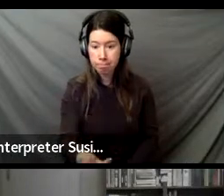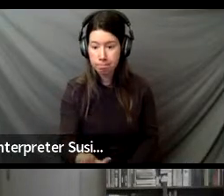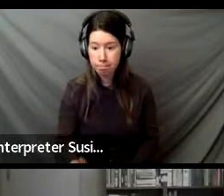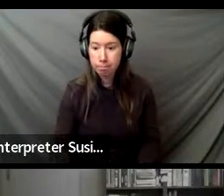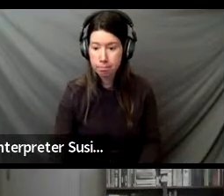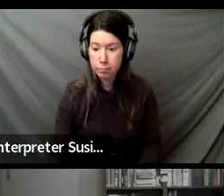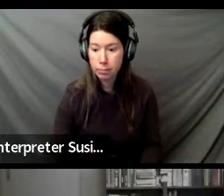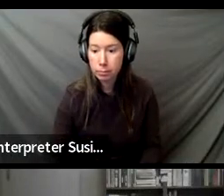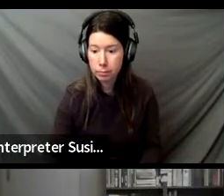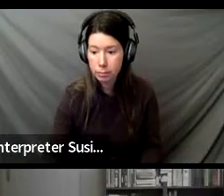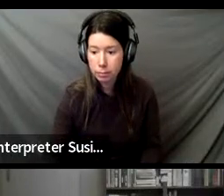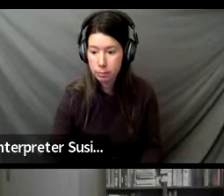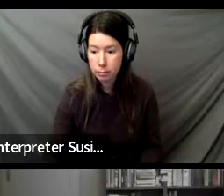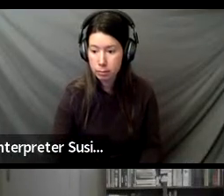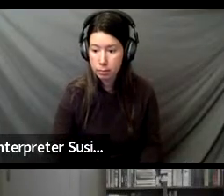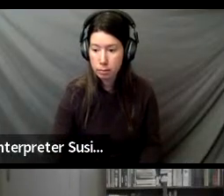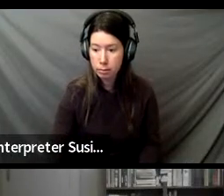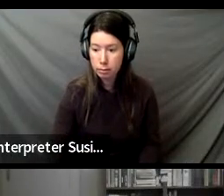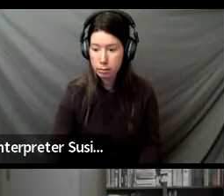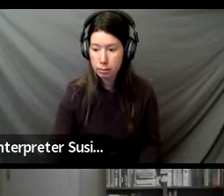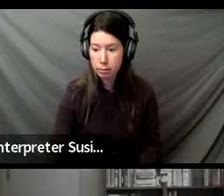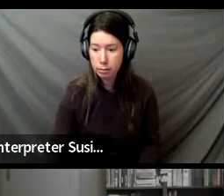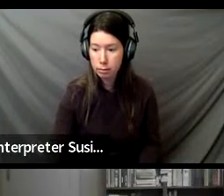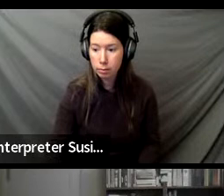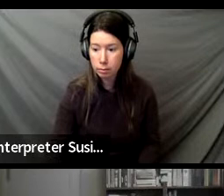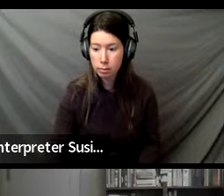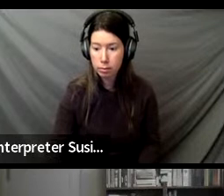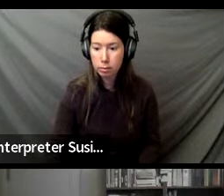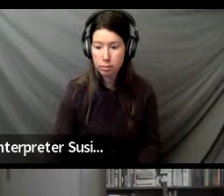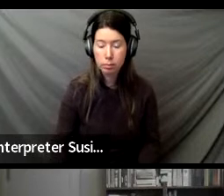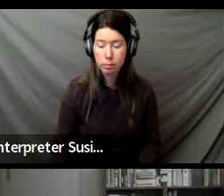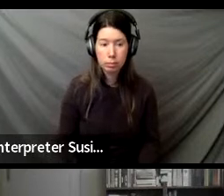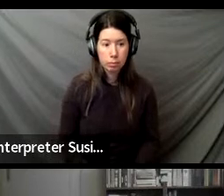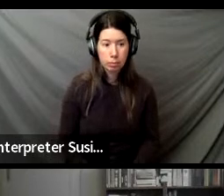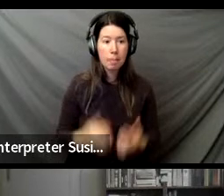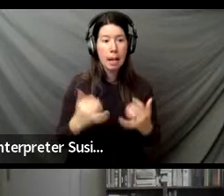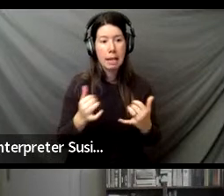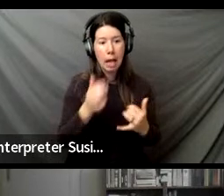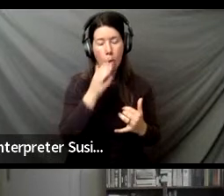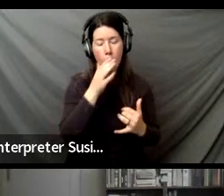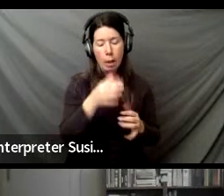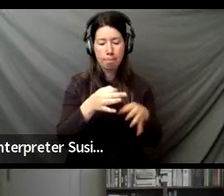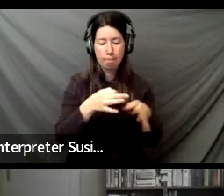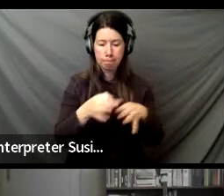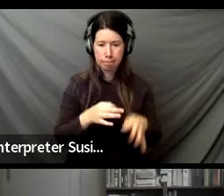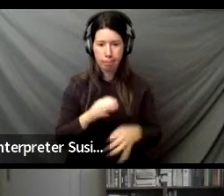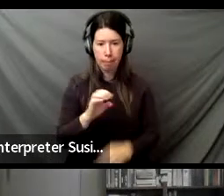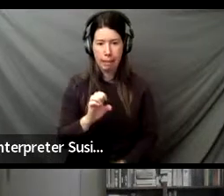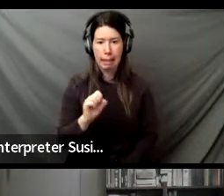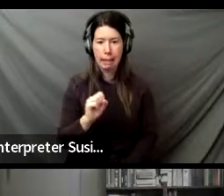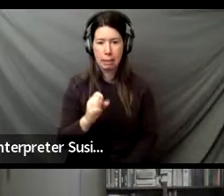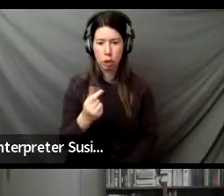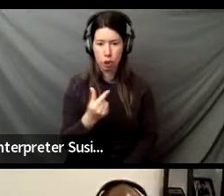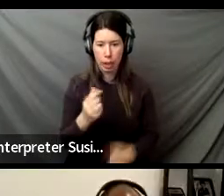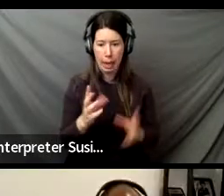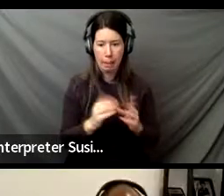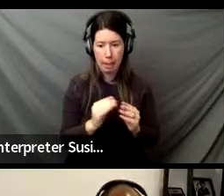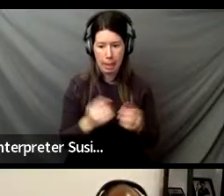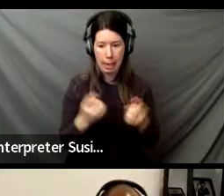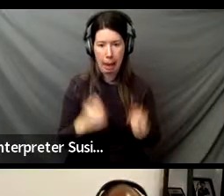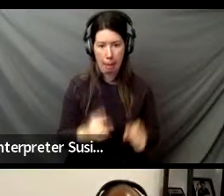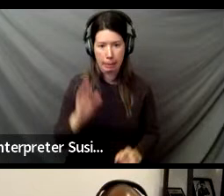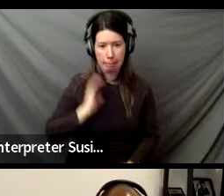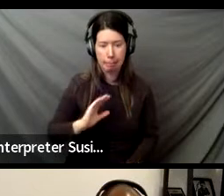At this point, I'll provide a little bit of a debrief of the ESG meeting that was held in